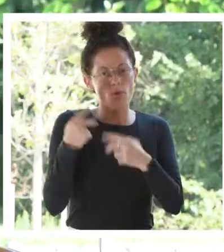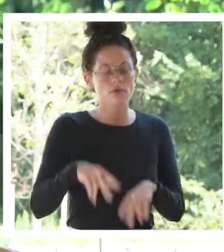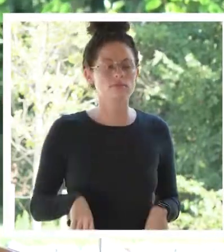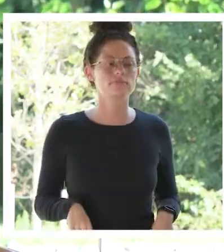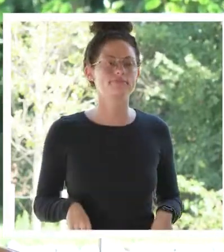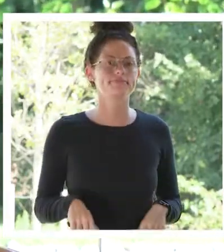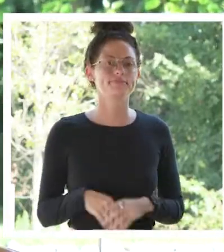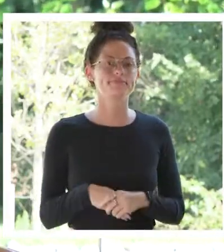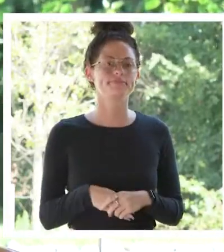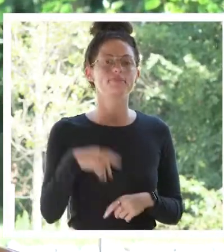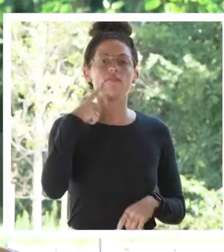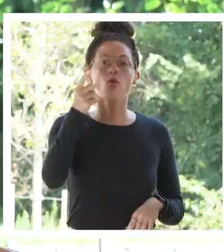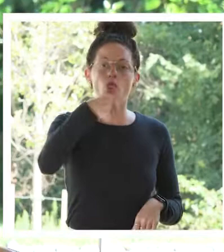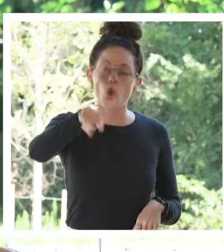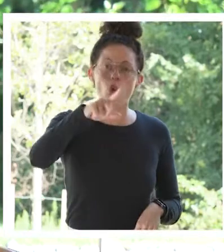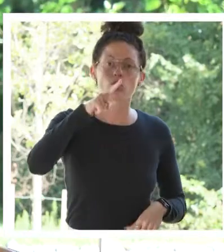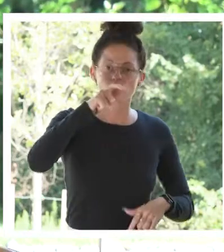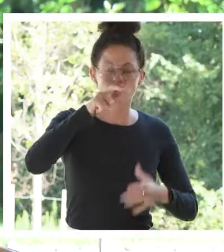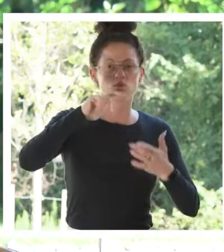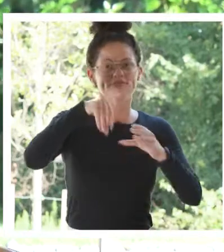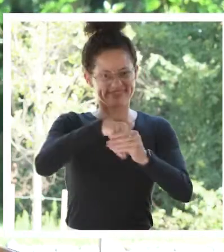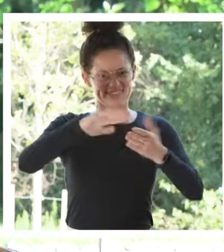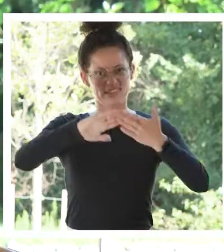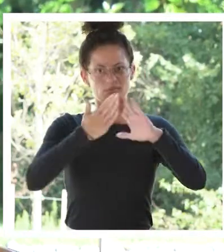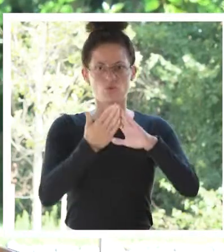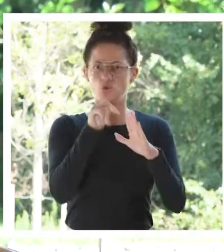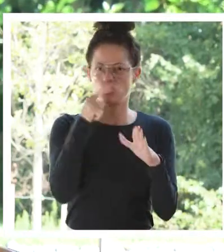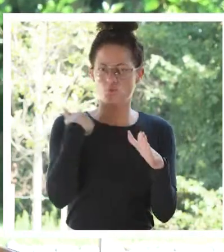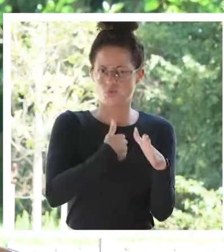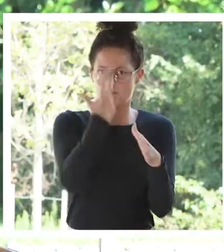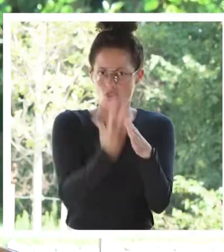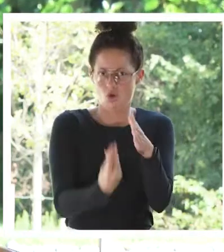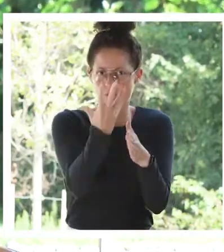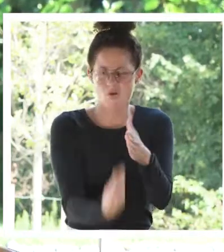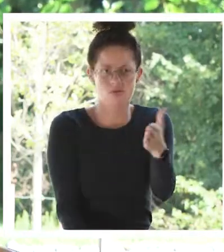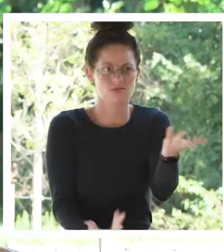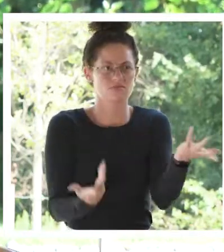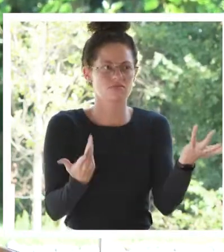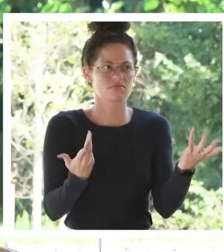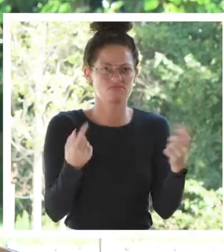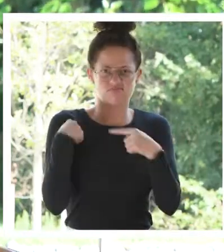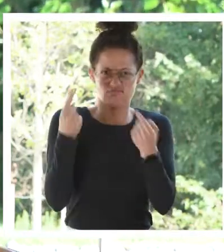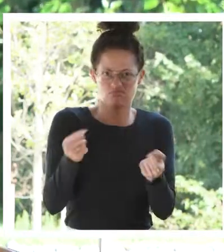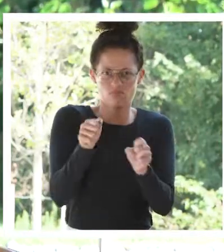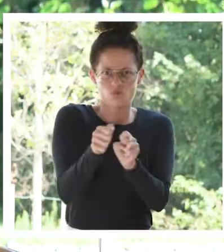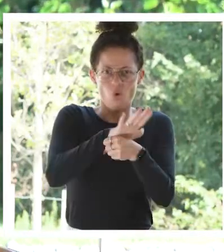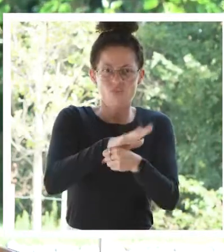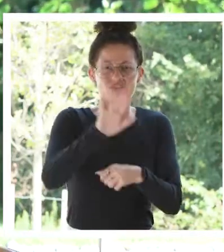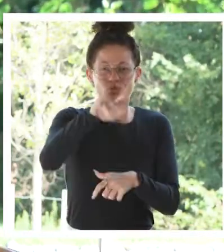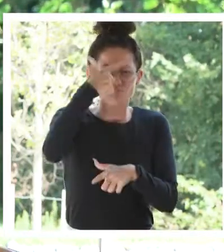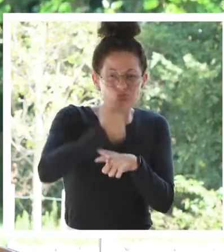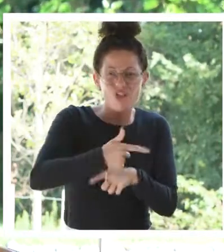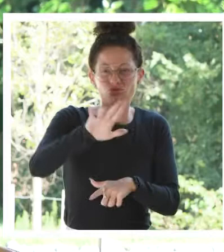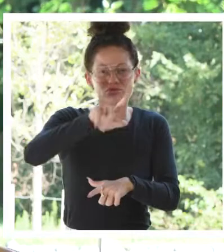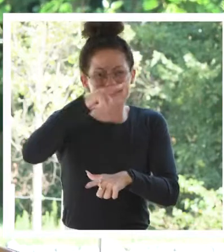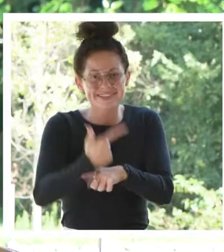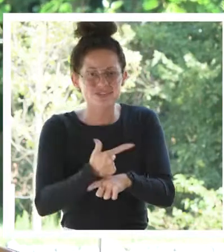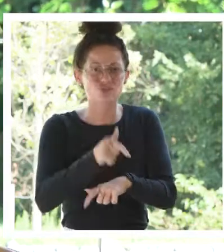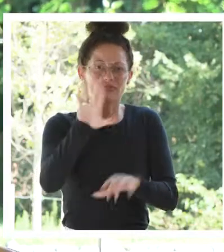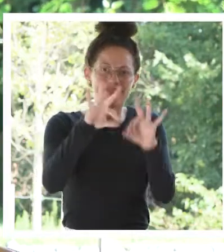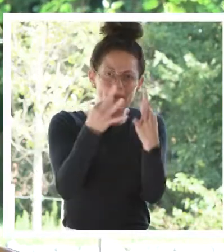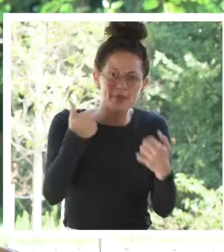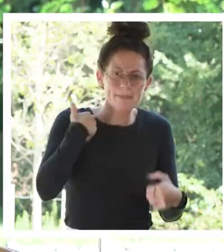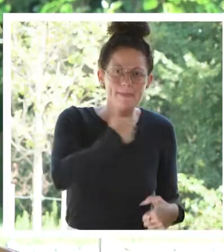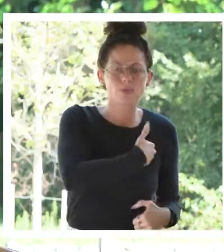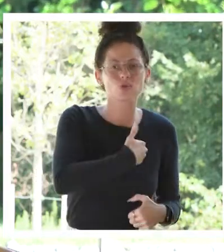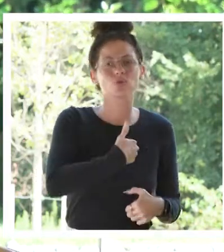community that we lost to COVID. Loved ones, brothers, sisters, co-workers. It is fitting